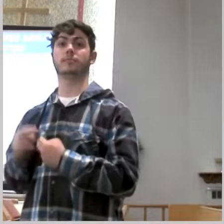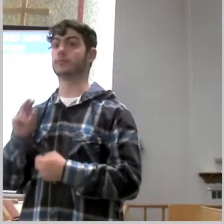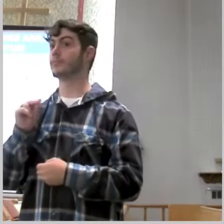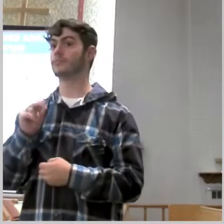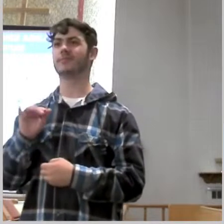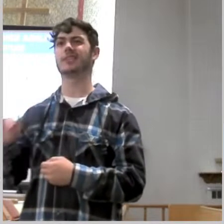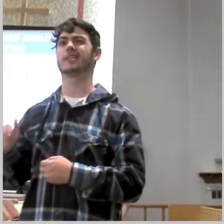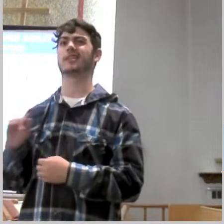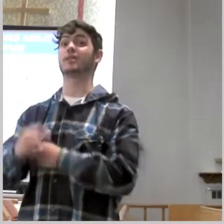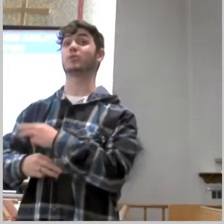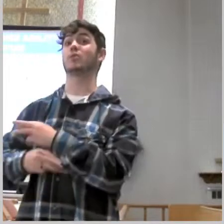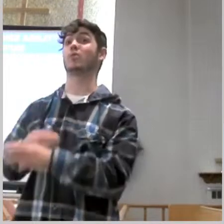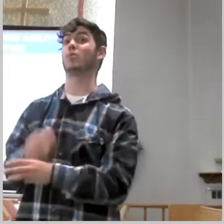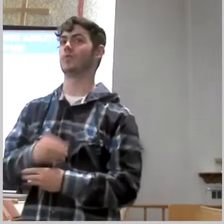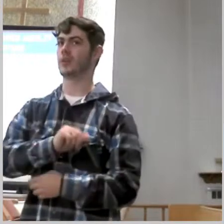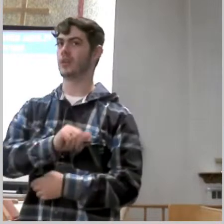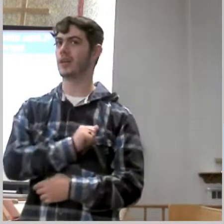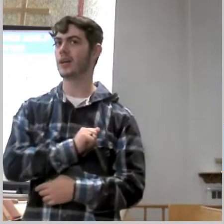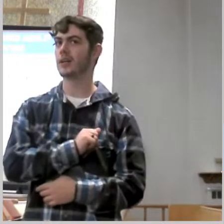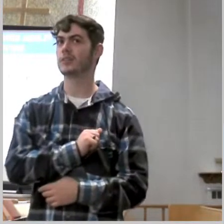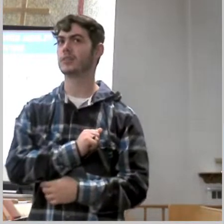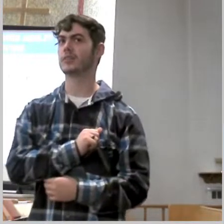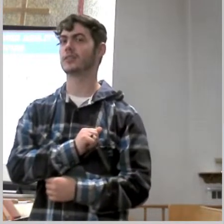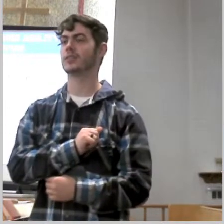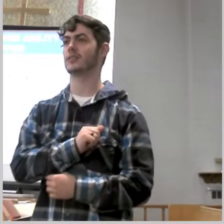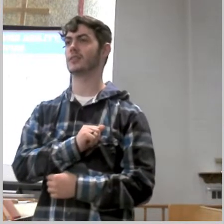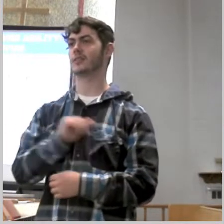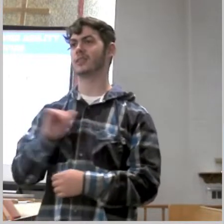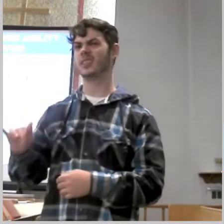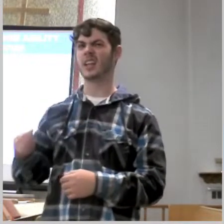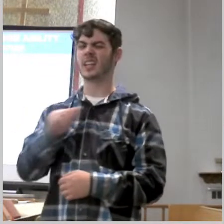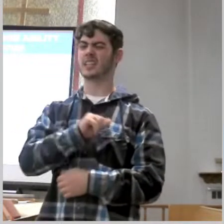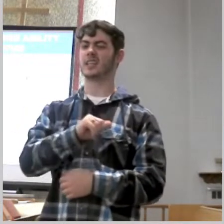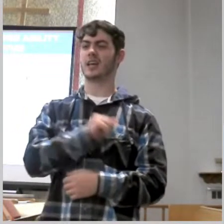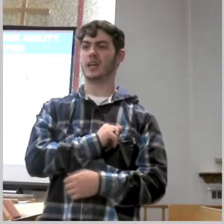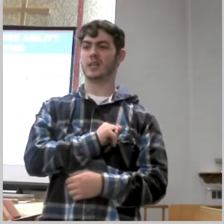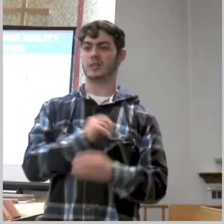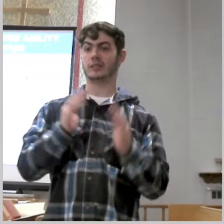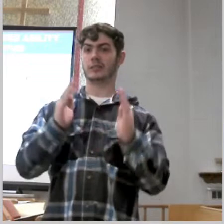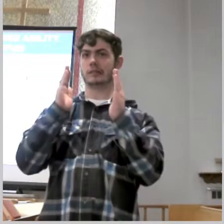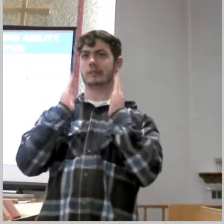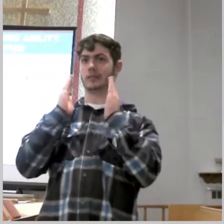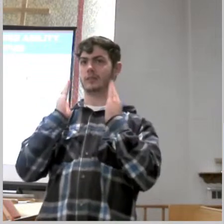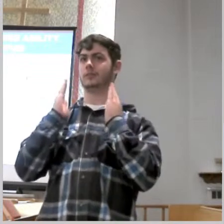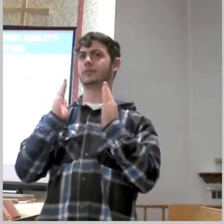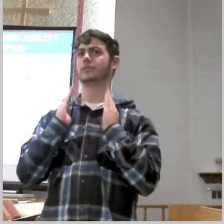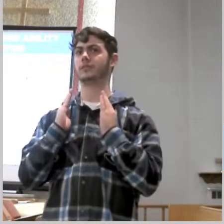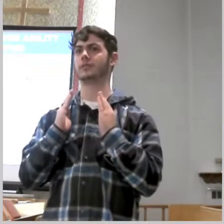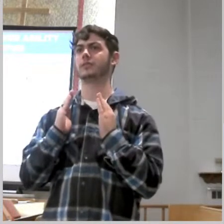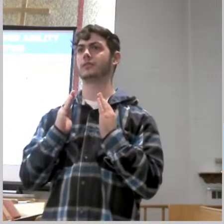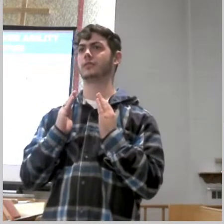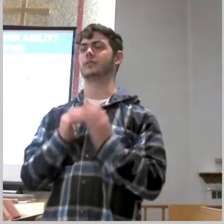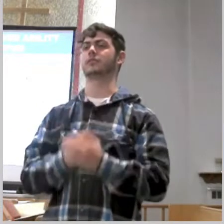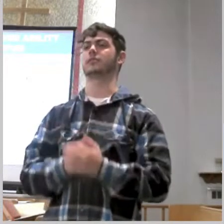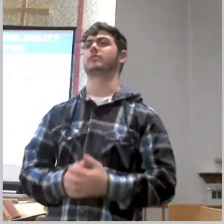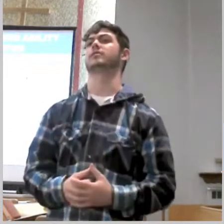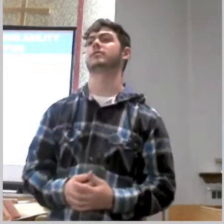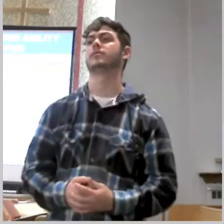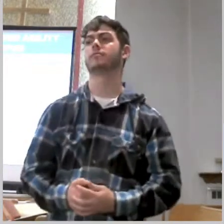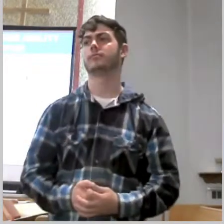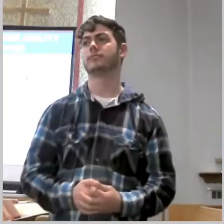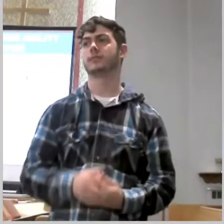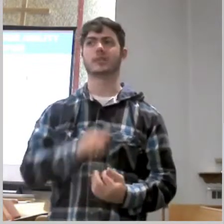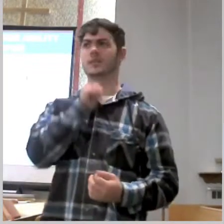a worldly attitude. That would have been an attitude of preoccupation with my own finances, not